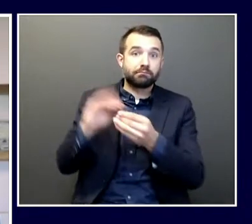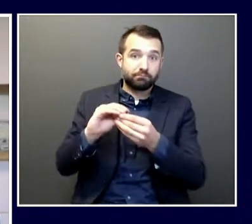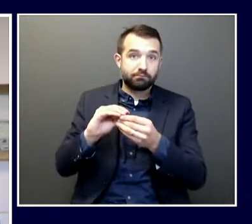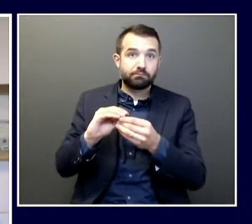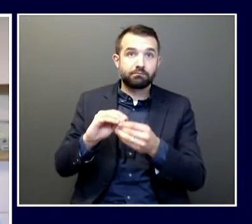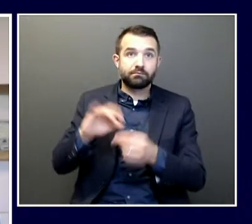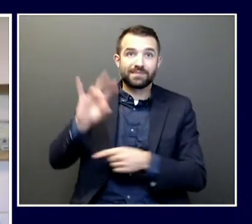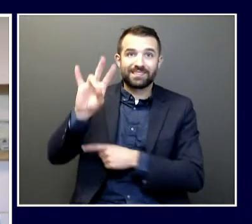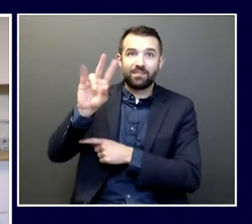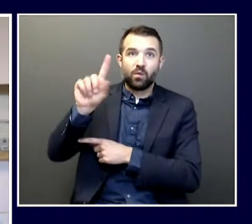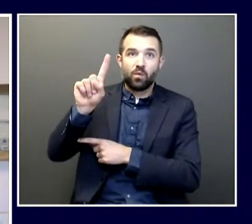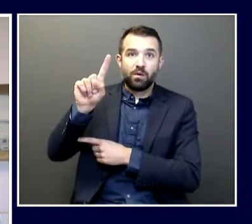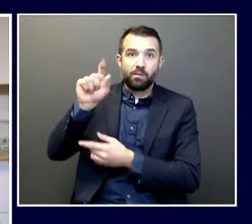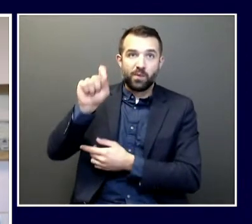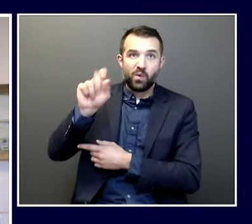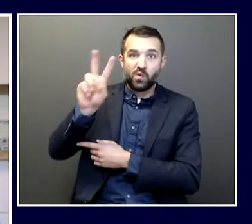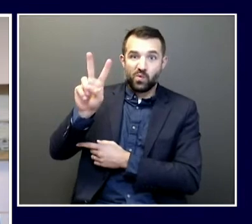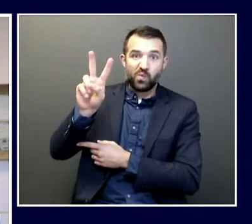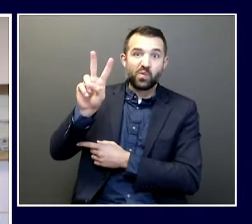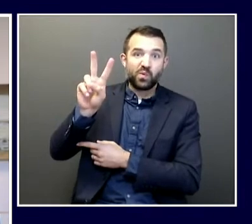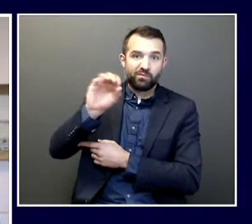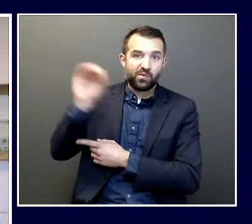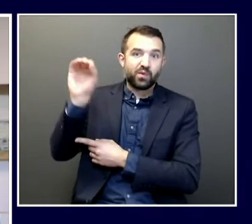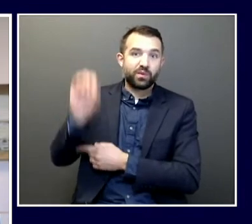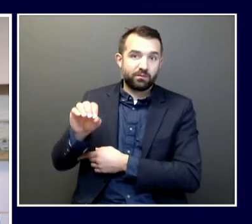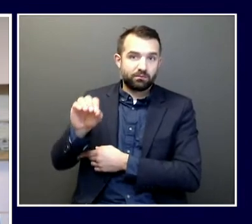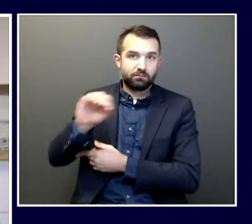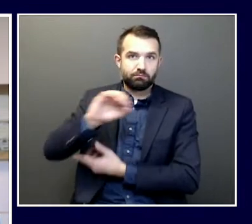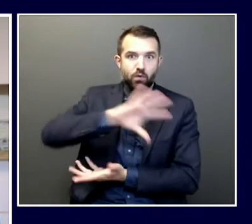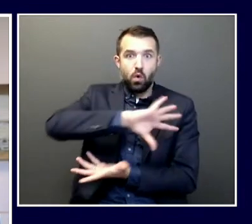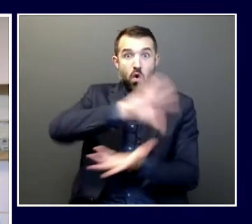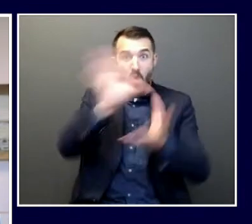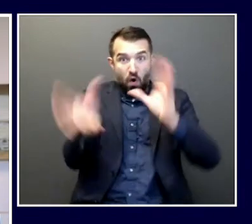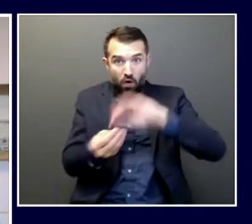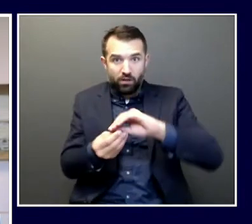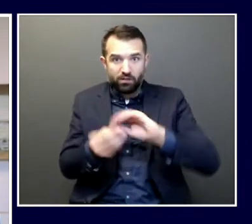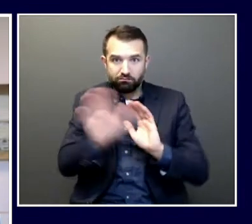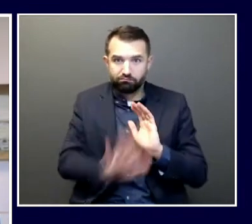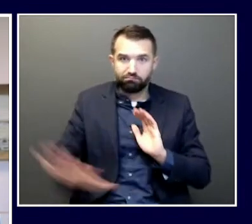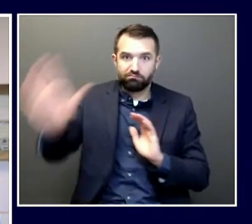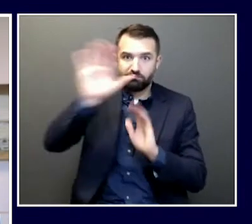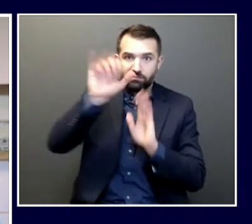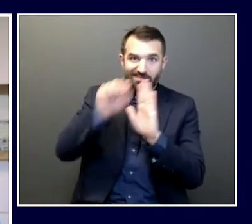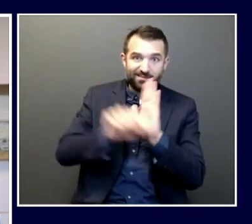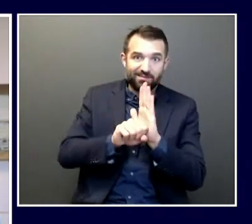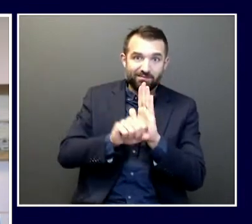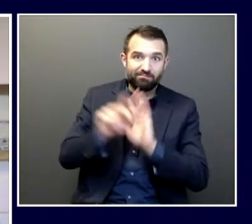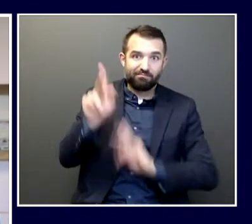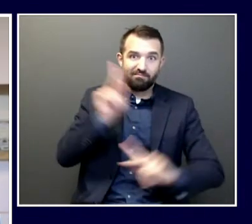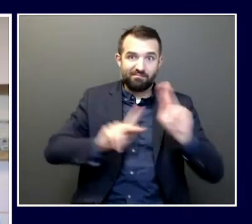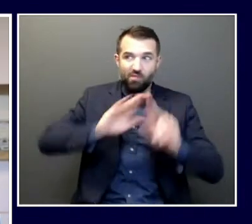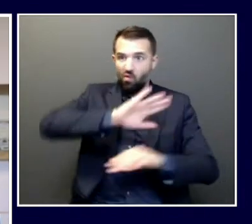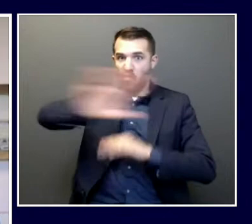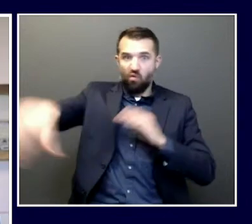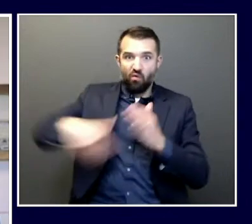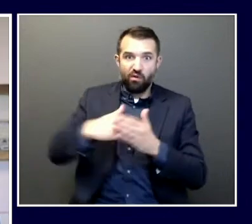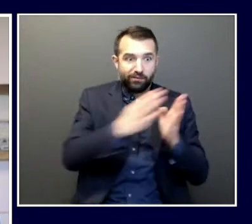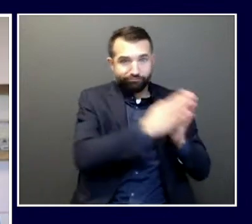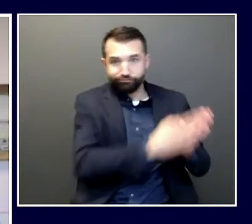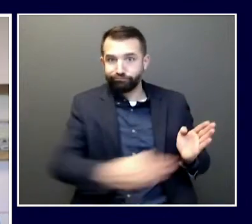71.2% of the entire state of Maine is now vaccinated, fully vaccinated.